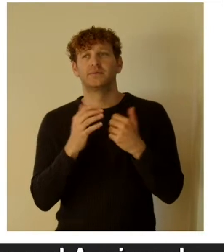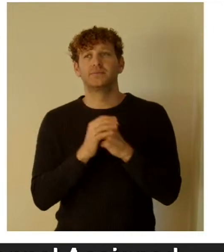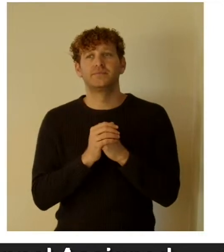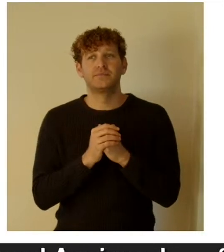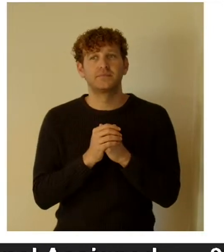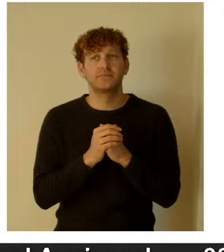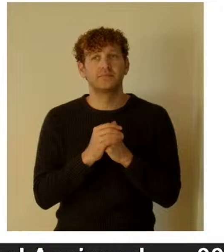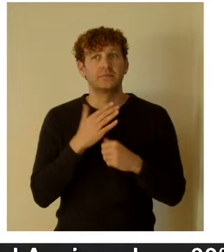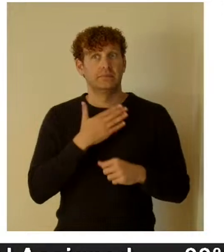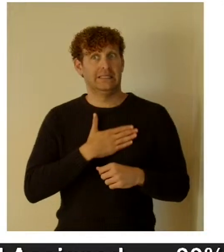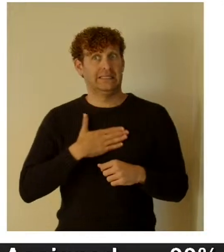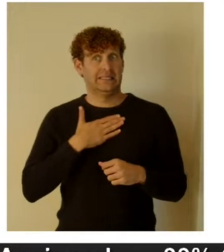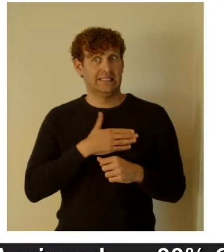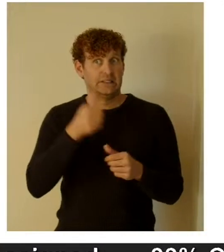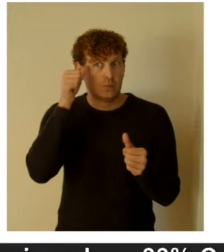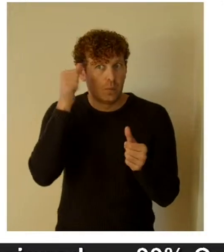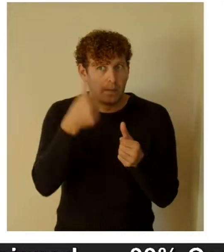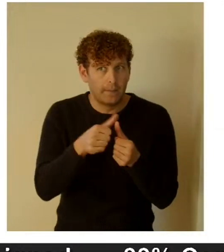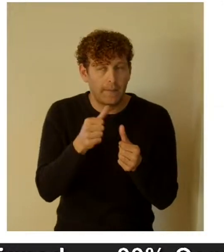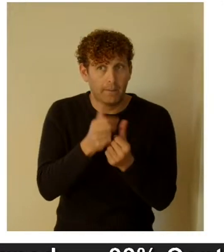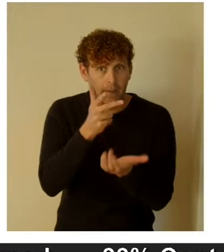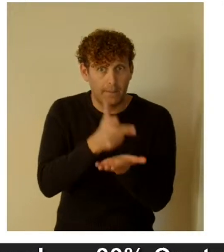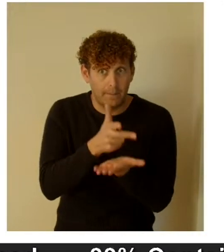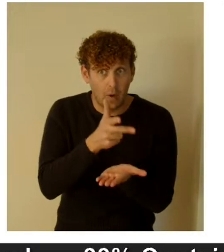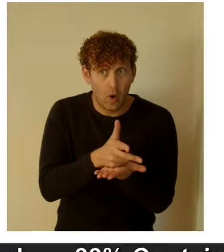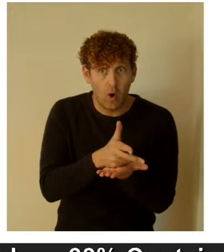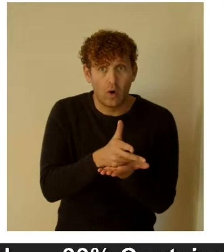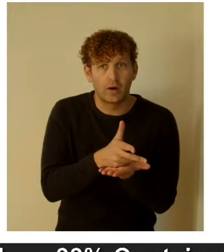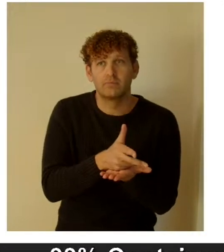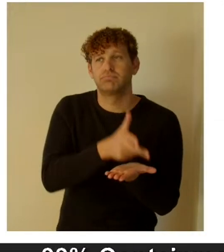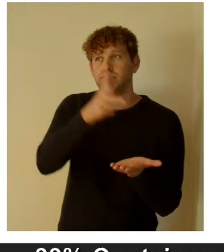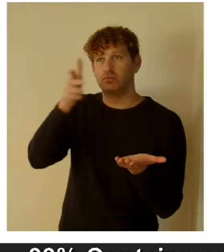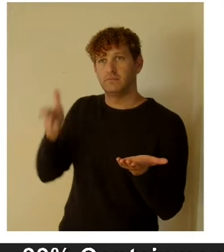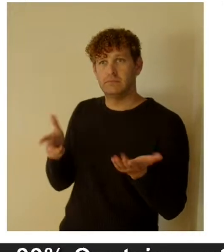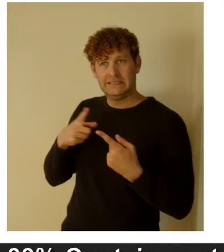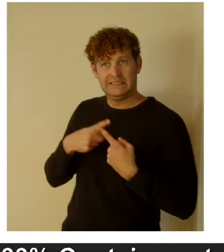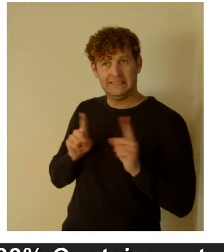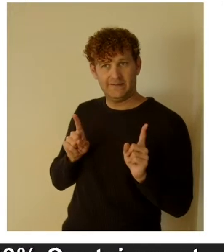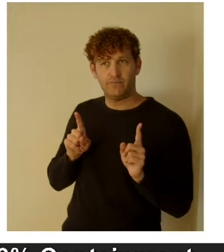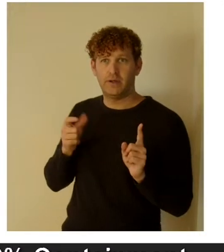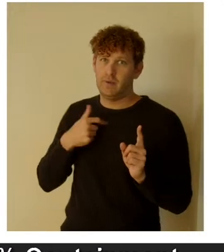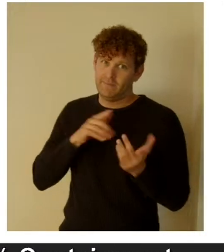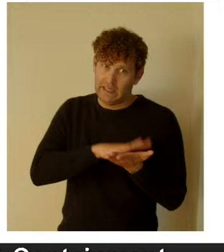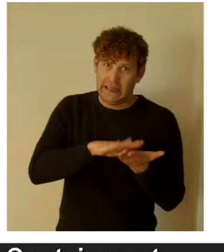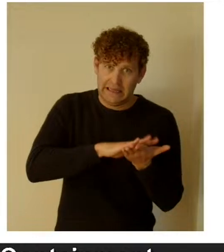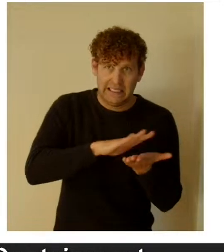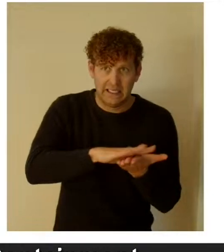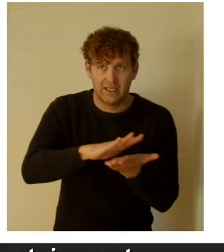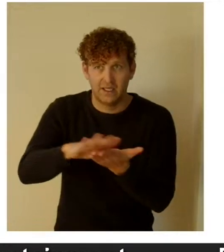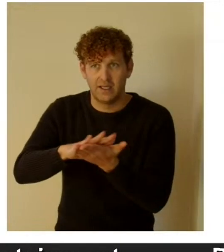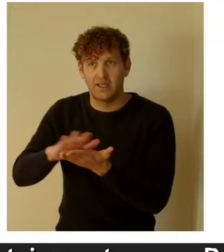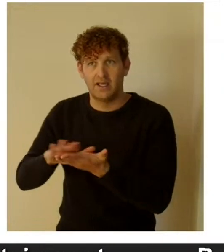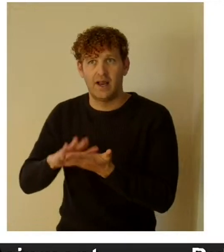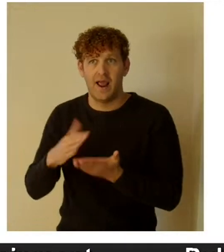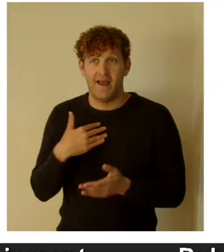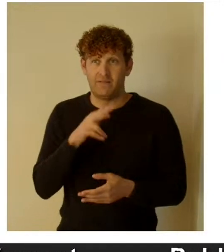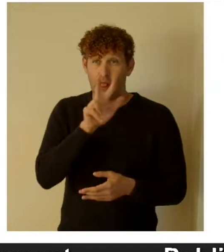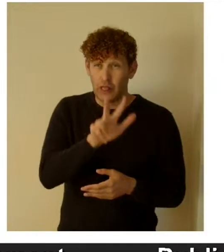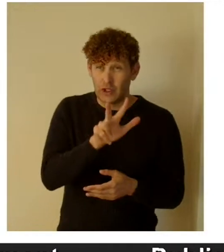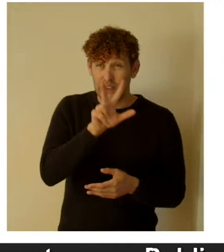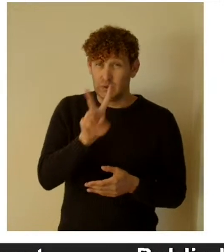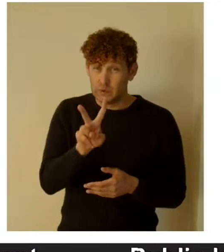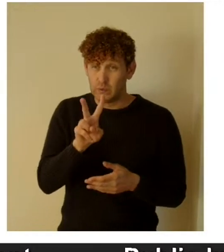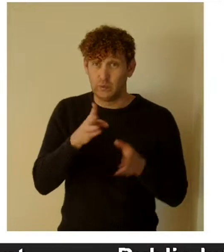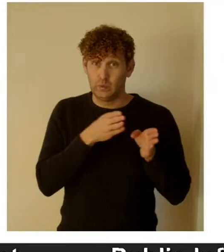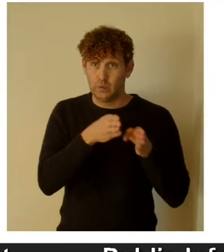off-street if you're in an area, if you're in an area where roads are needing to be cleared. We have 32 road closures currently in the unincorporated area, and